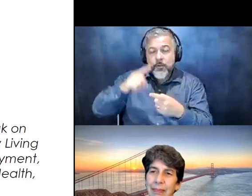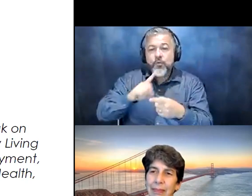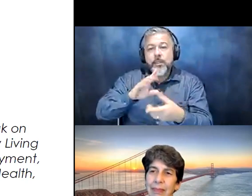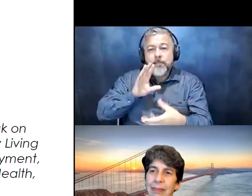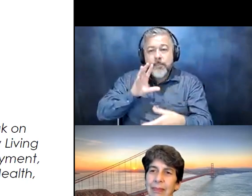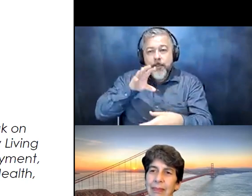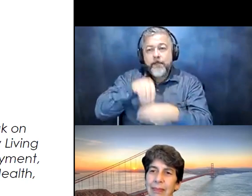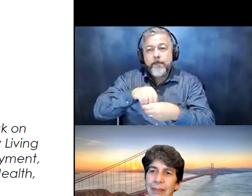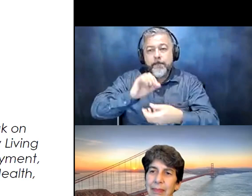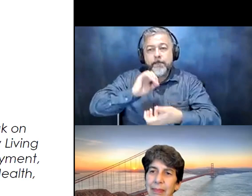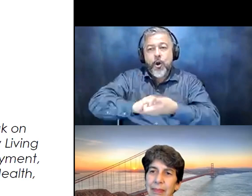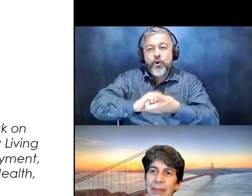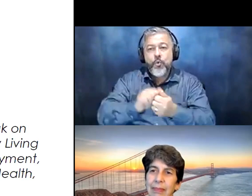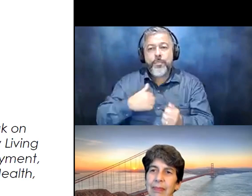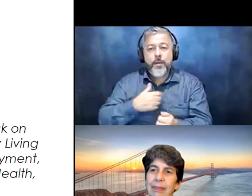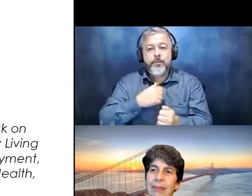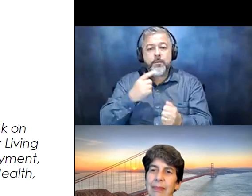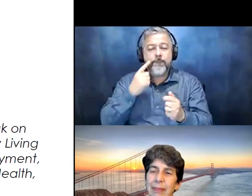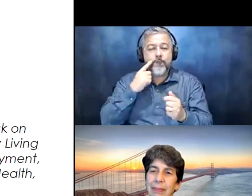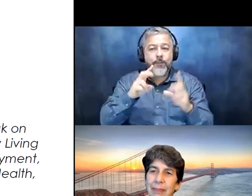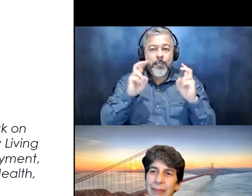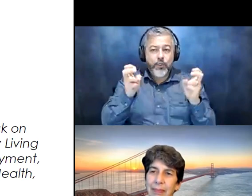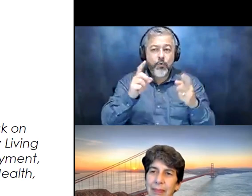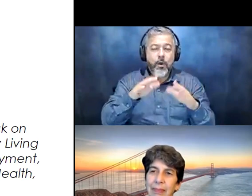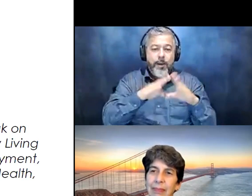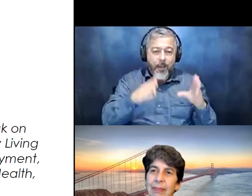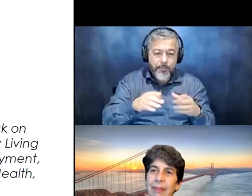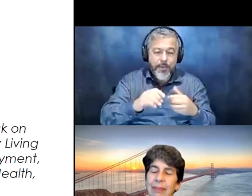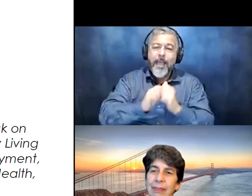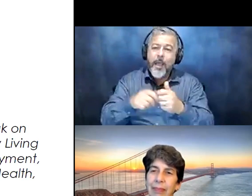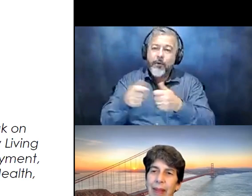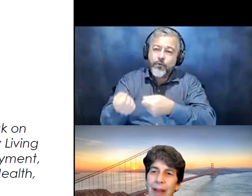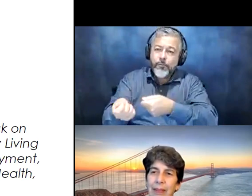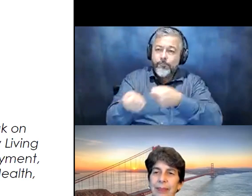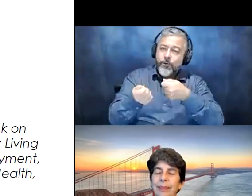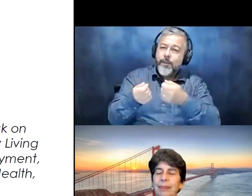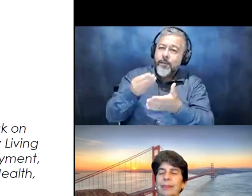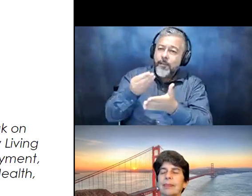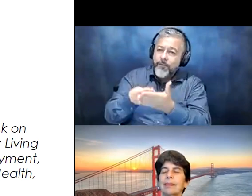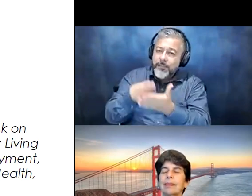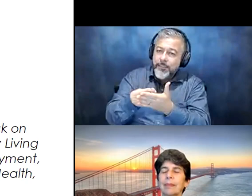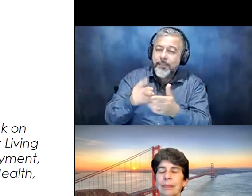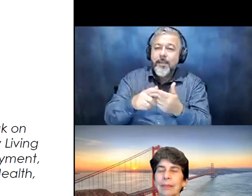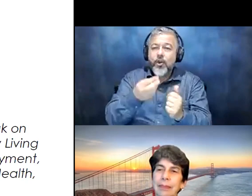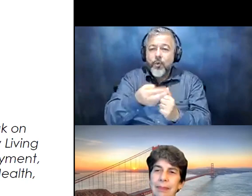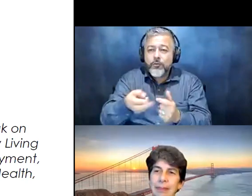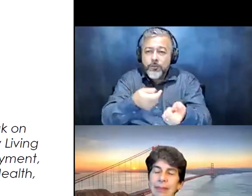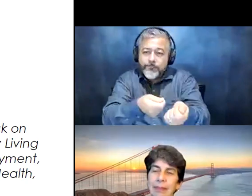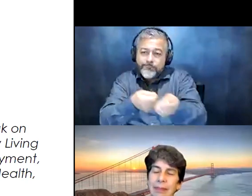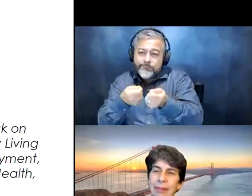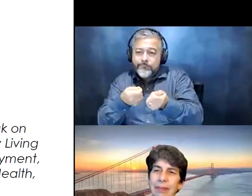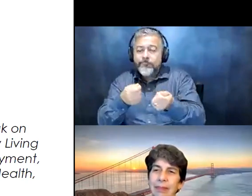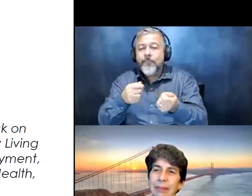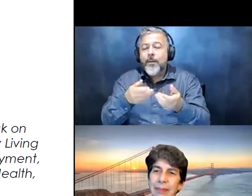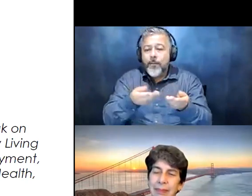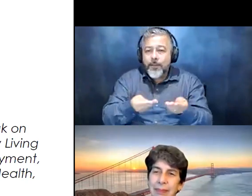with us on this issue of housing, and how can we bring, the funding and the resources, to